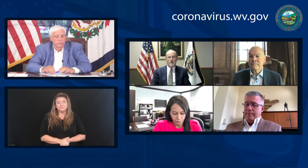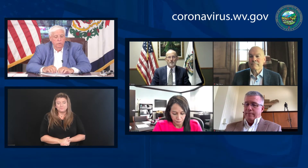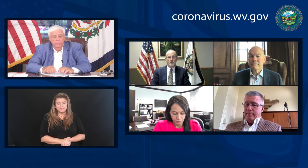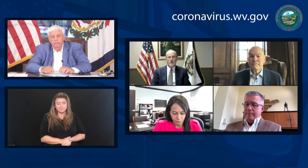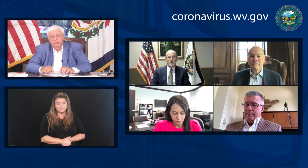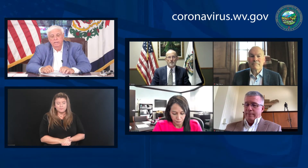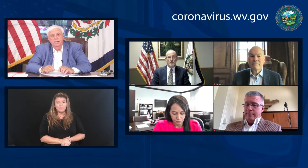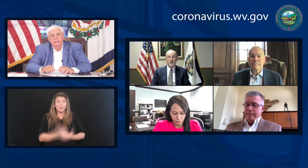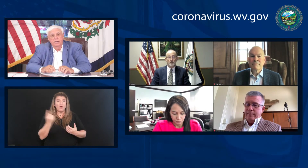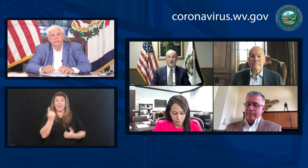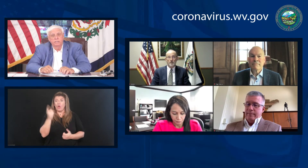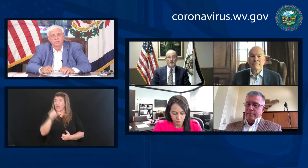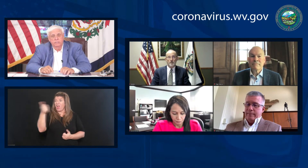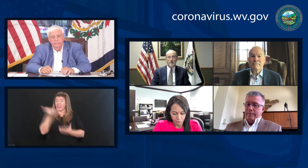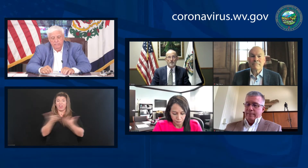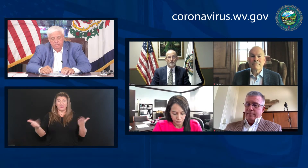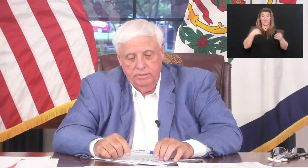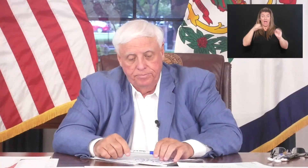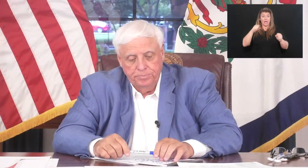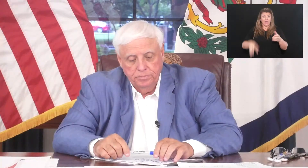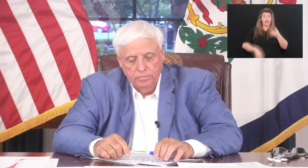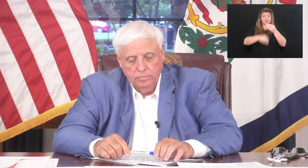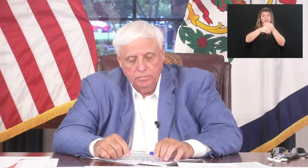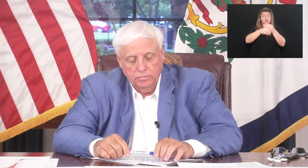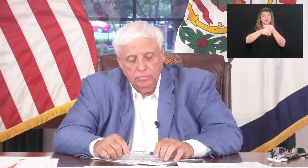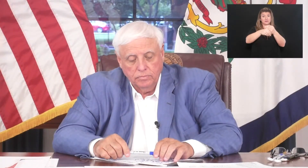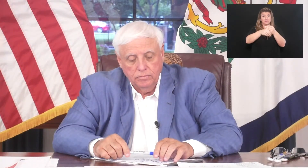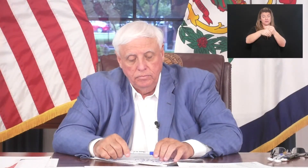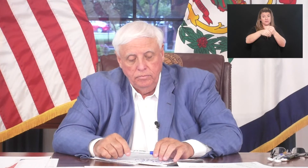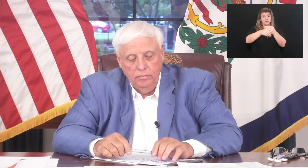Well, the only other thing I could add is just this.